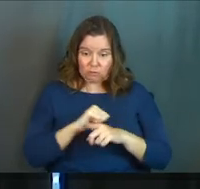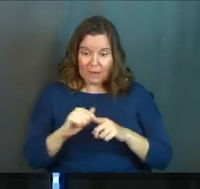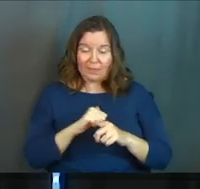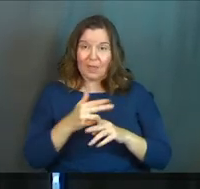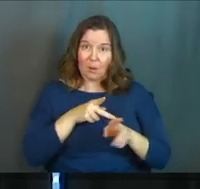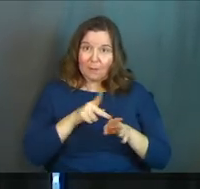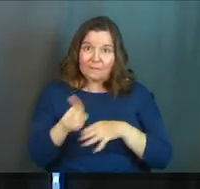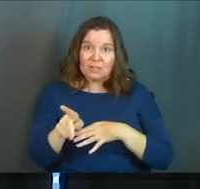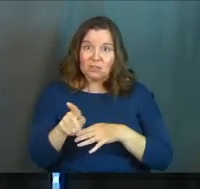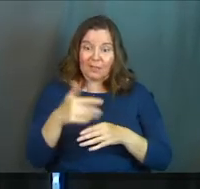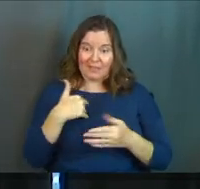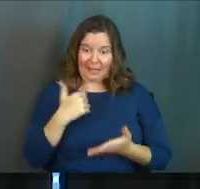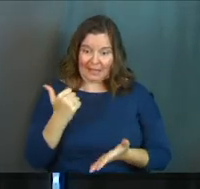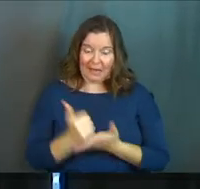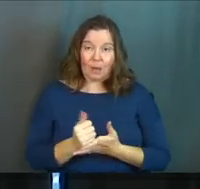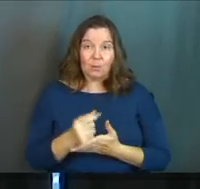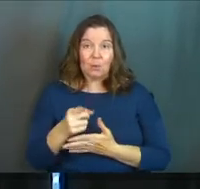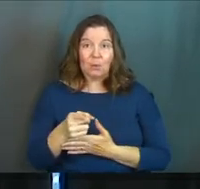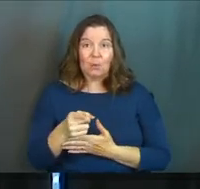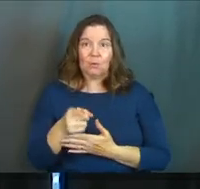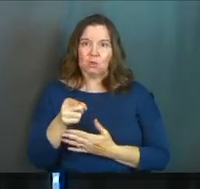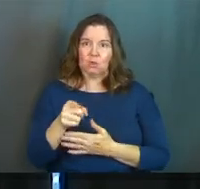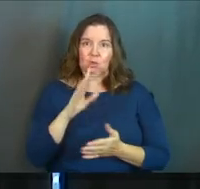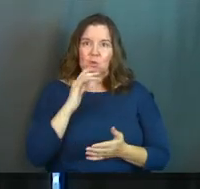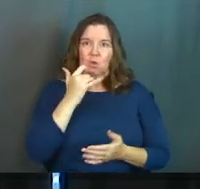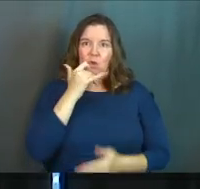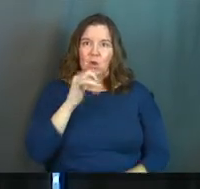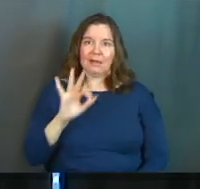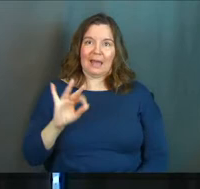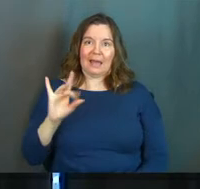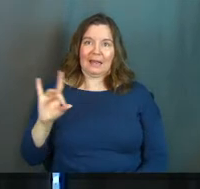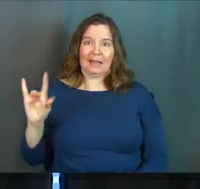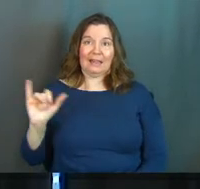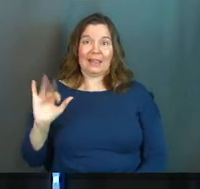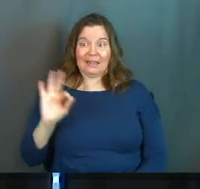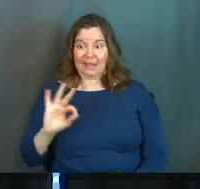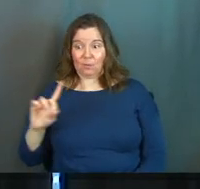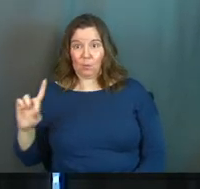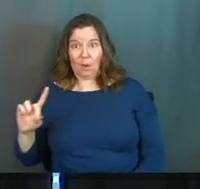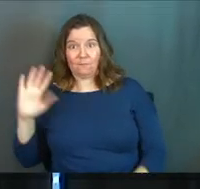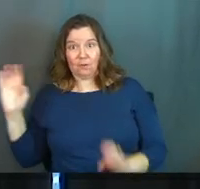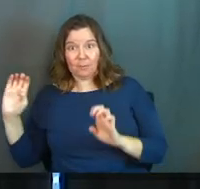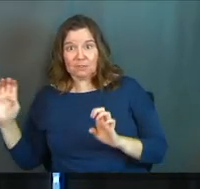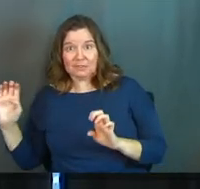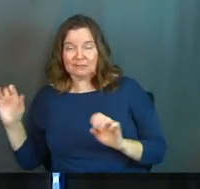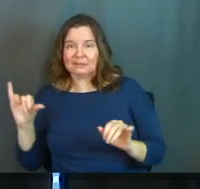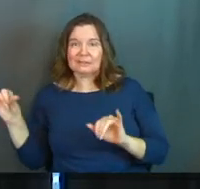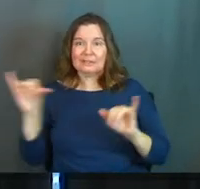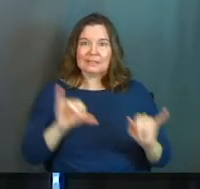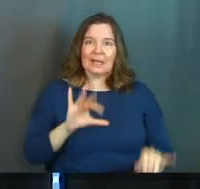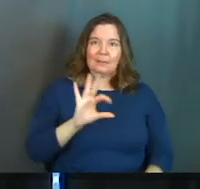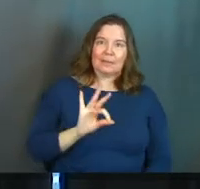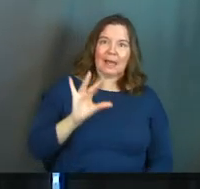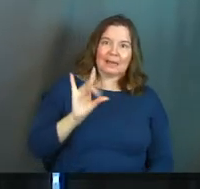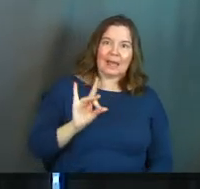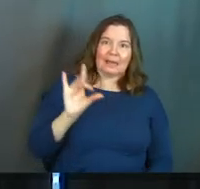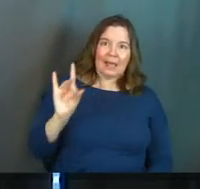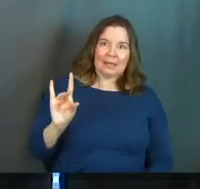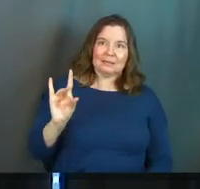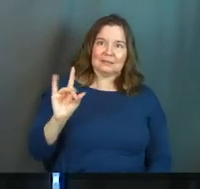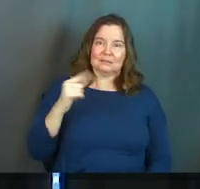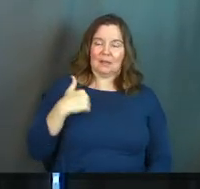they're a professional, they can help you, you dial 988. Just like you would dial 911 for an emergency, you dial